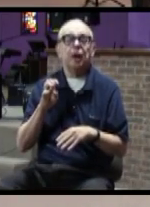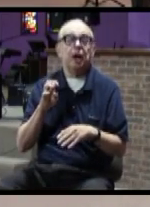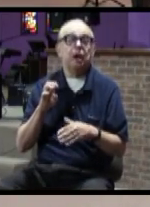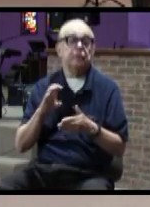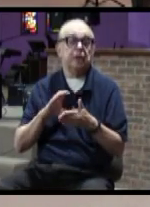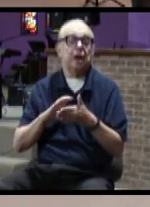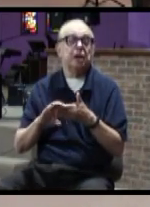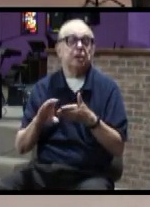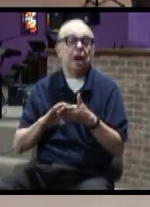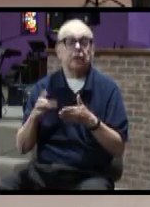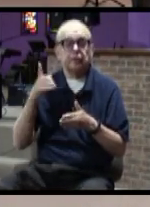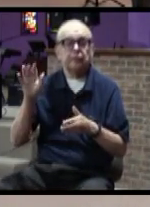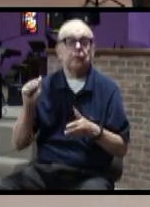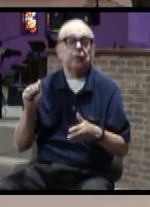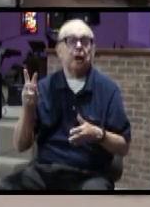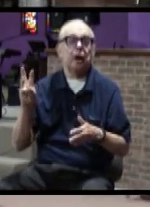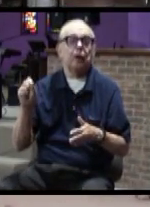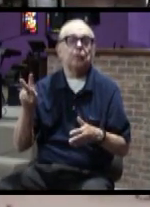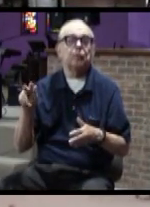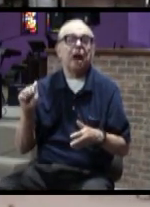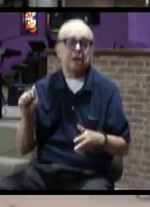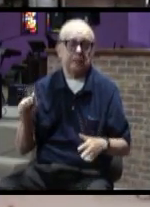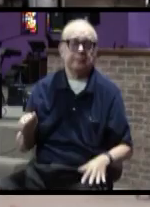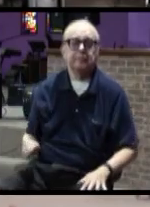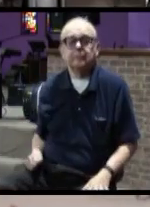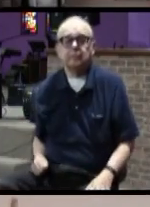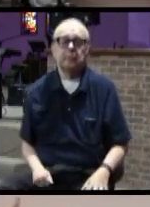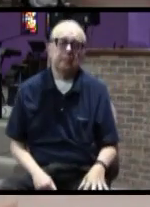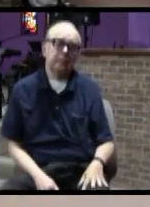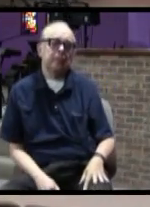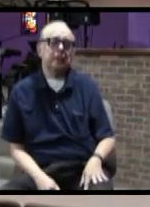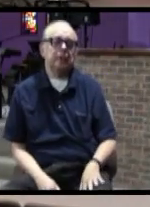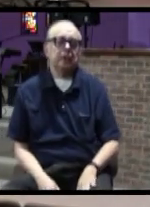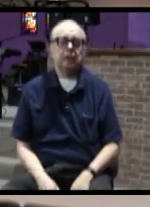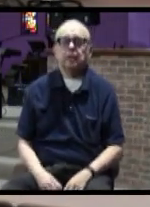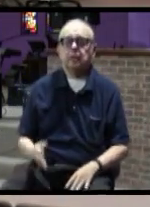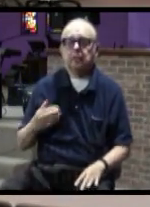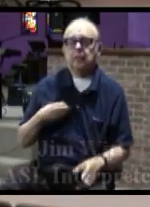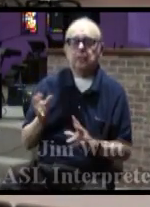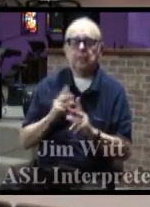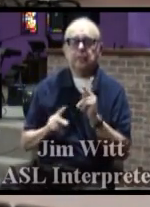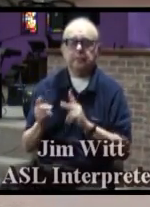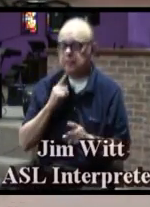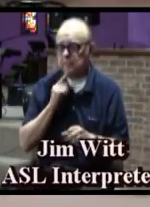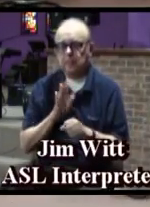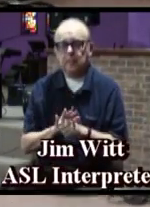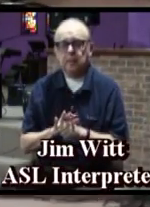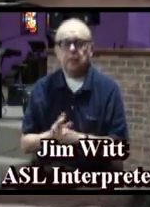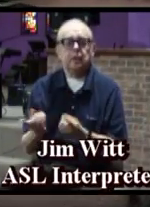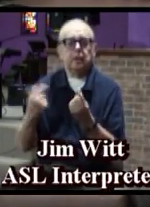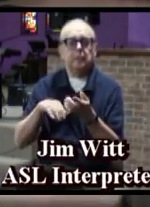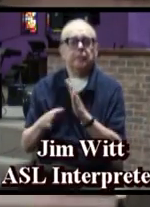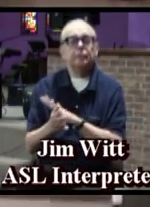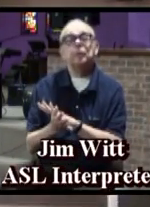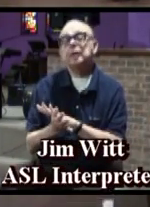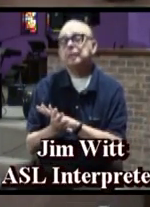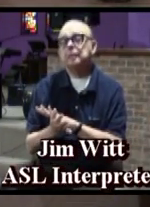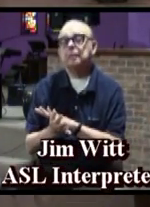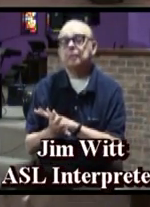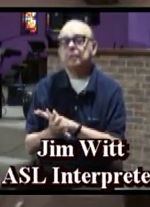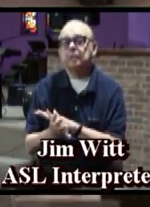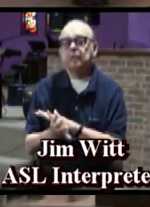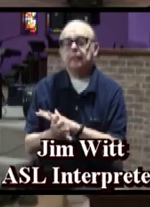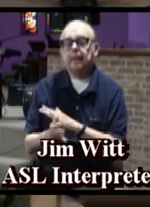Awana to start out with, and so it was great. Appreciate it. We had people who promised to be here this